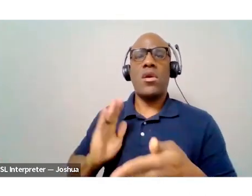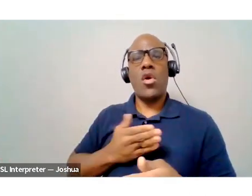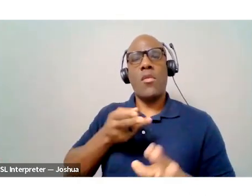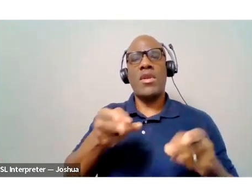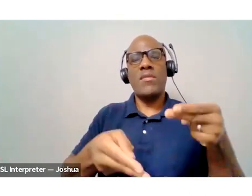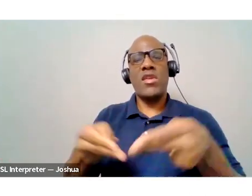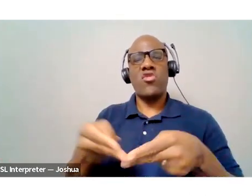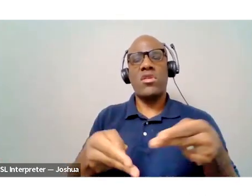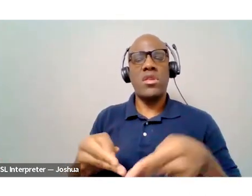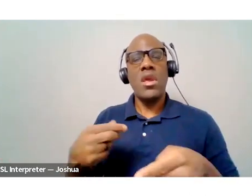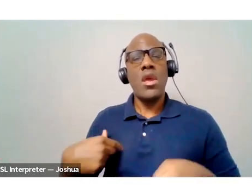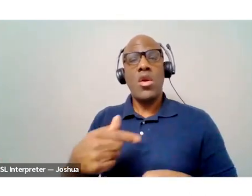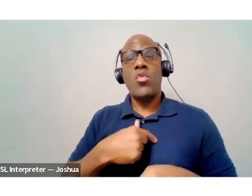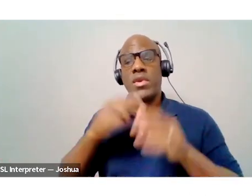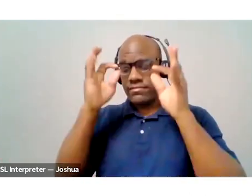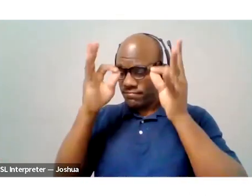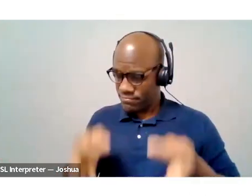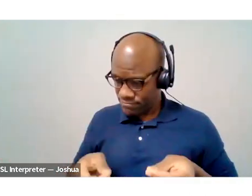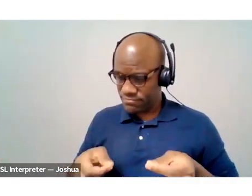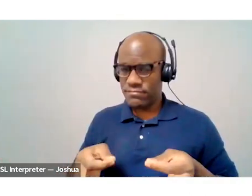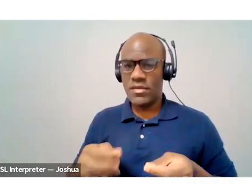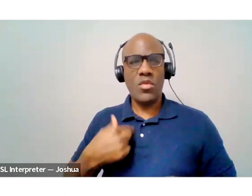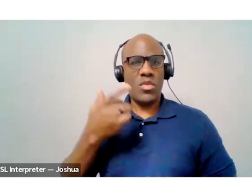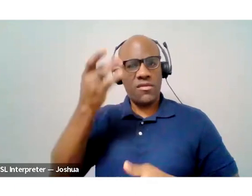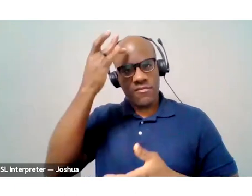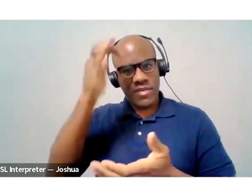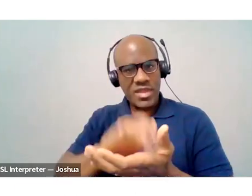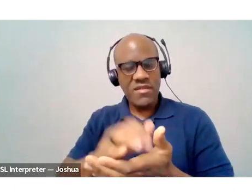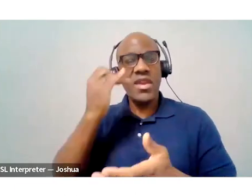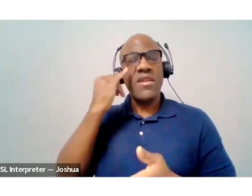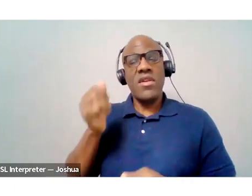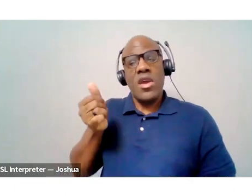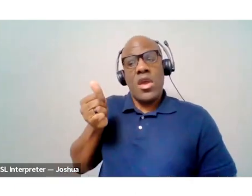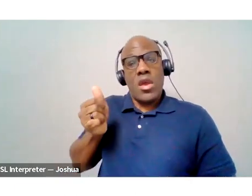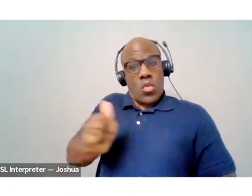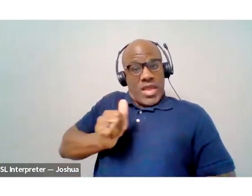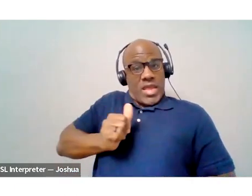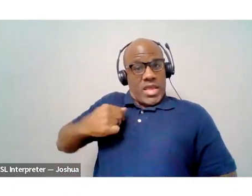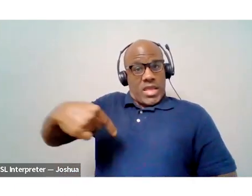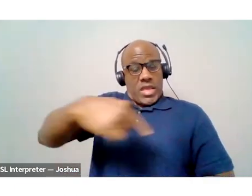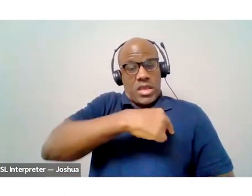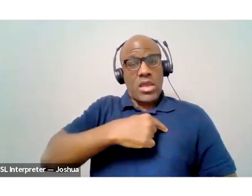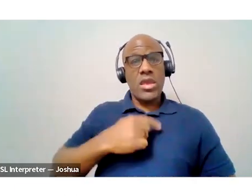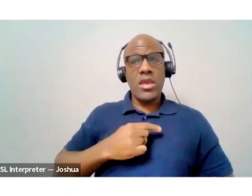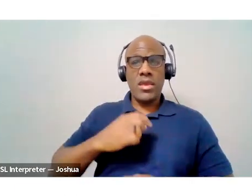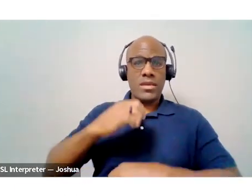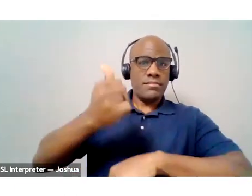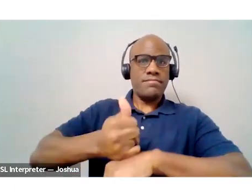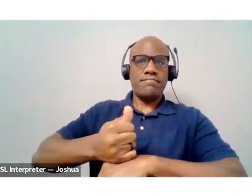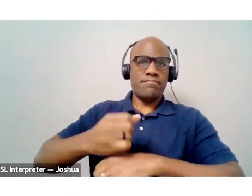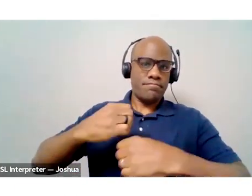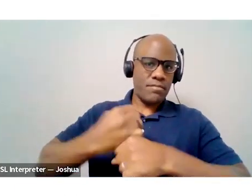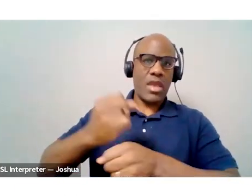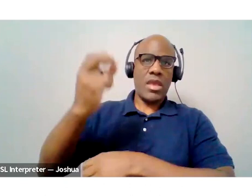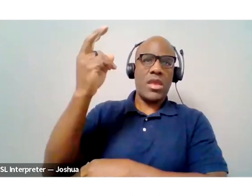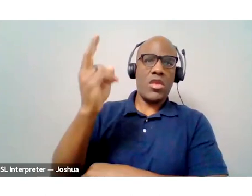belief that if we saw ourselves as the history makers, as the ones who, through the reshare,